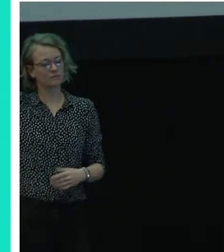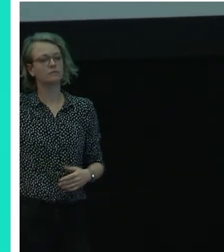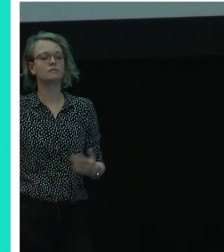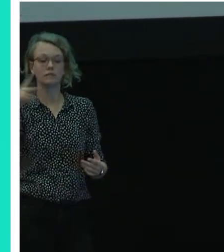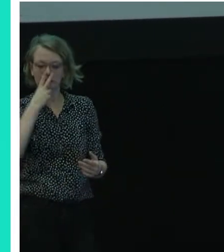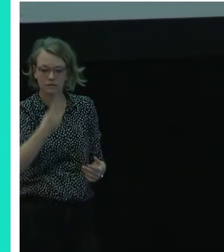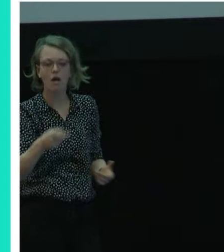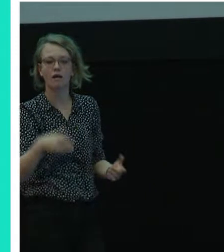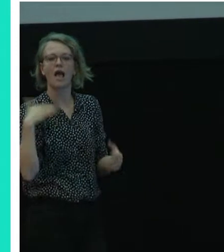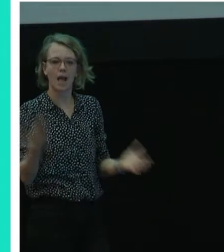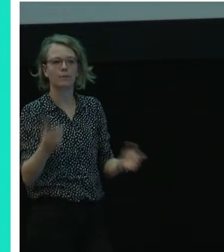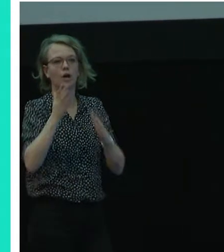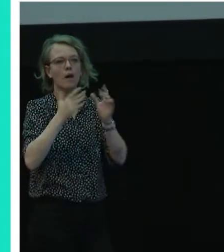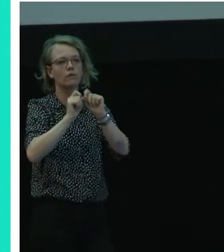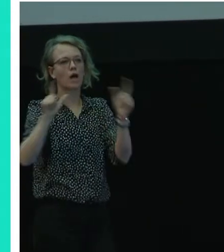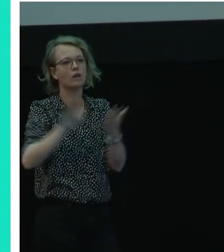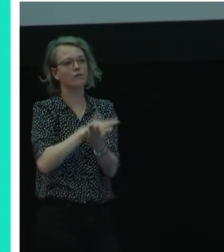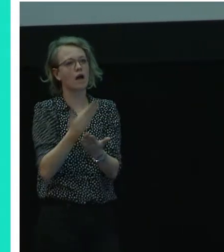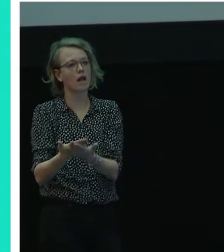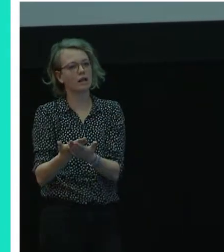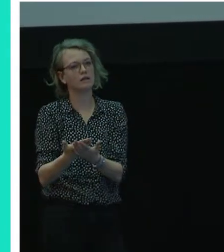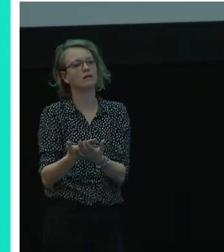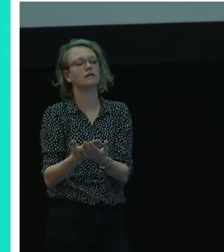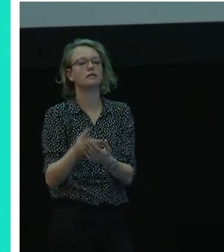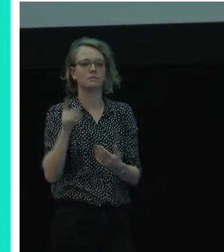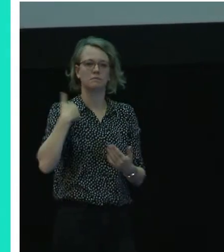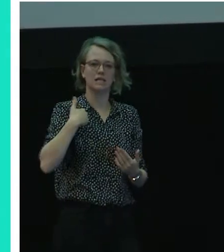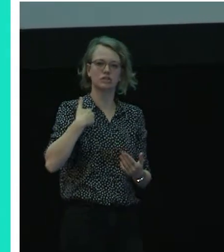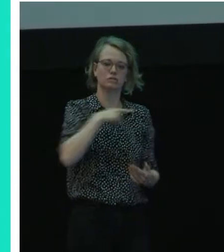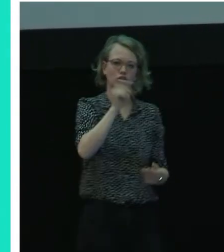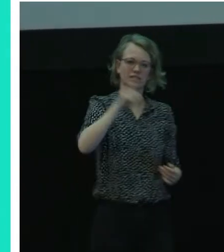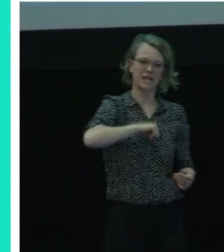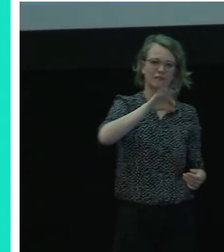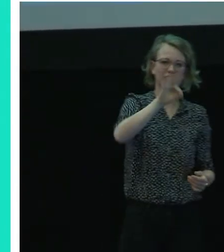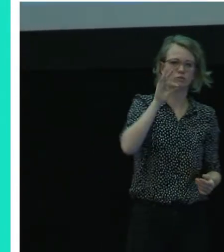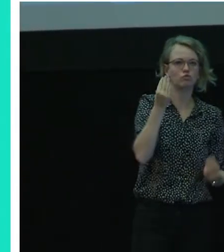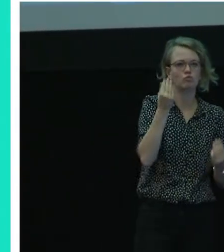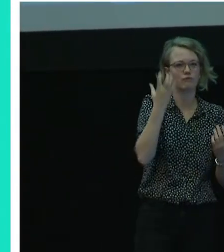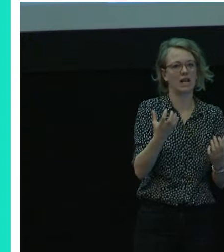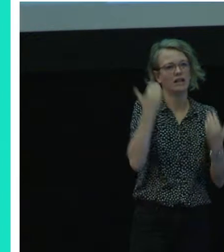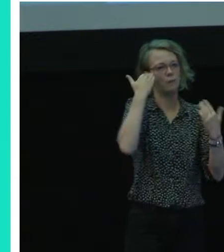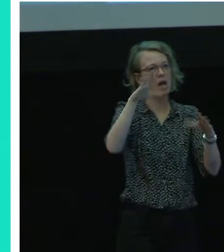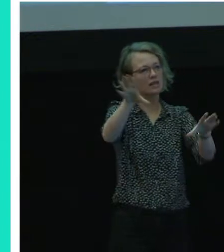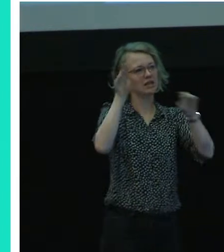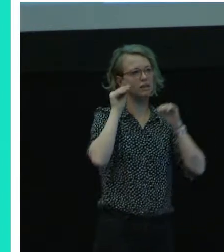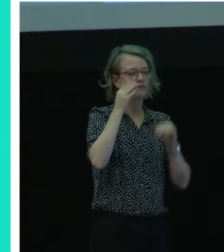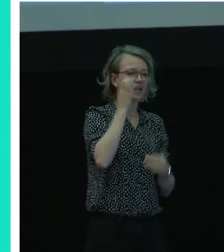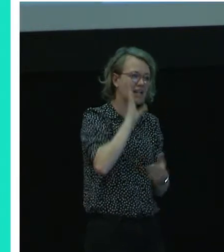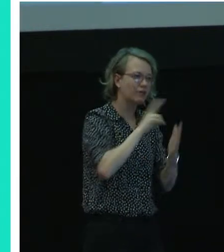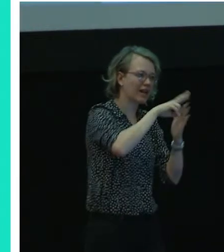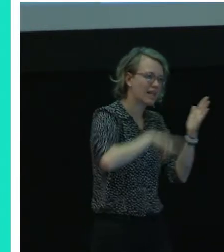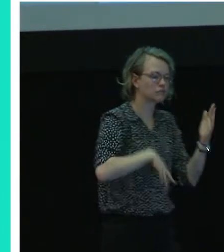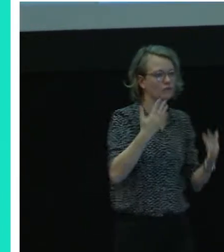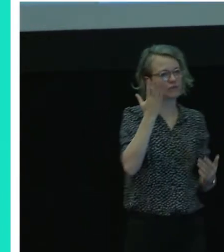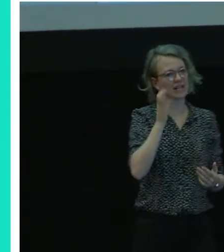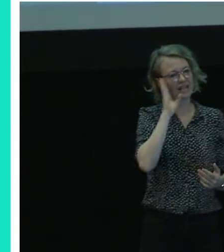can put an icon in there to give people the option to look at the sign language translation. So that means that you can